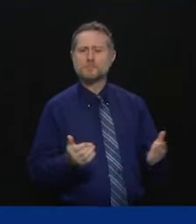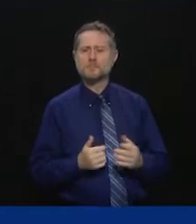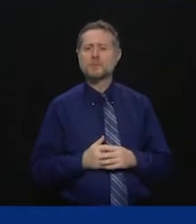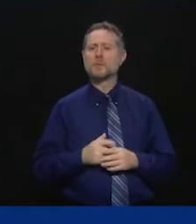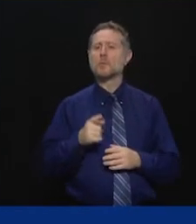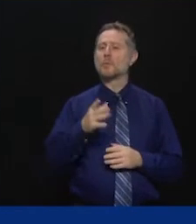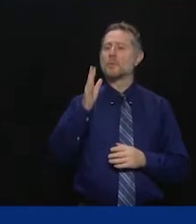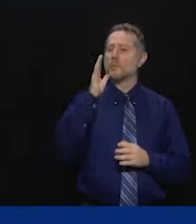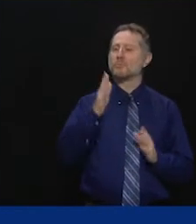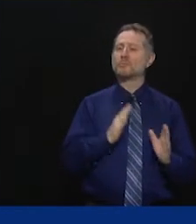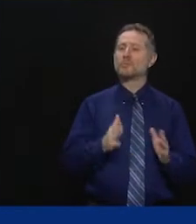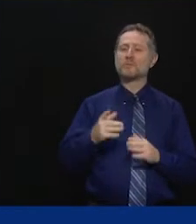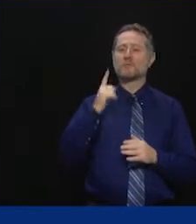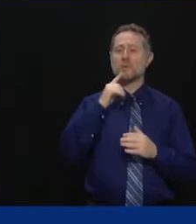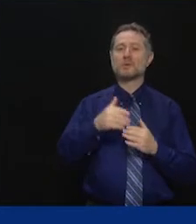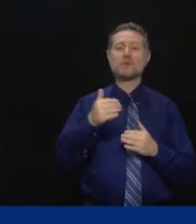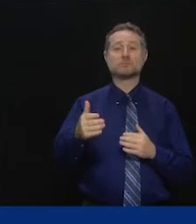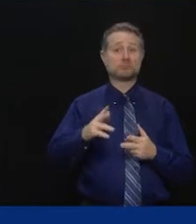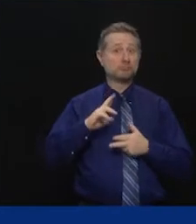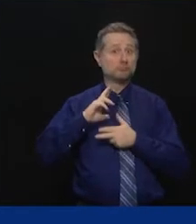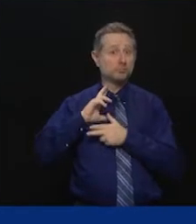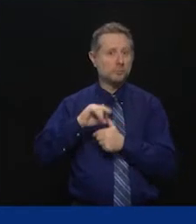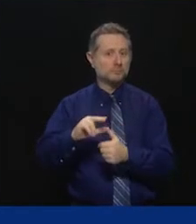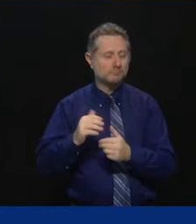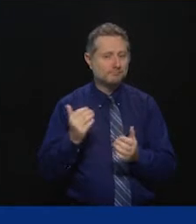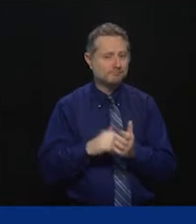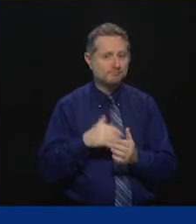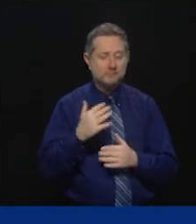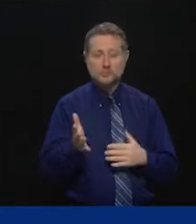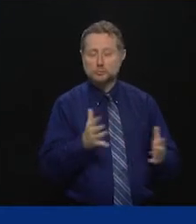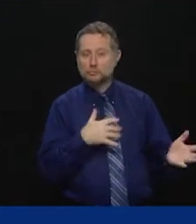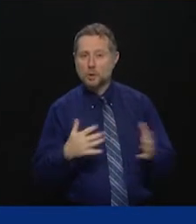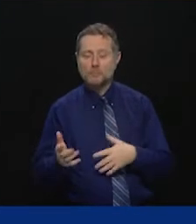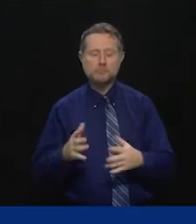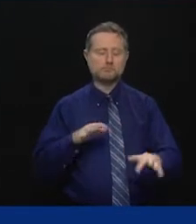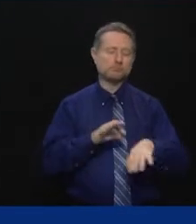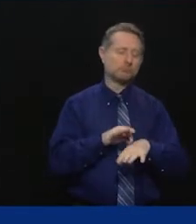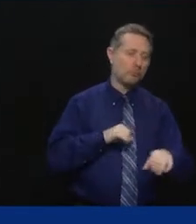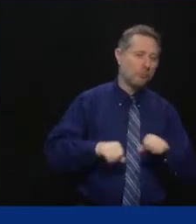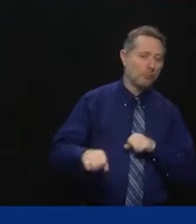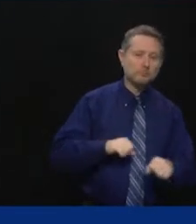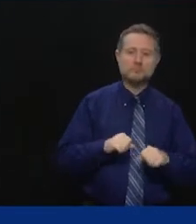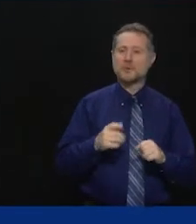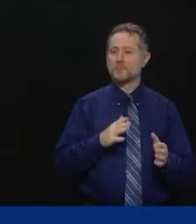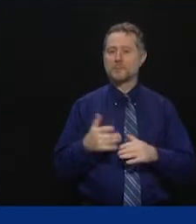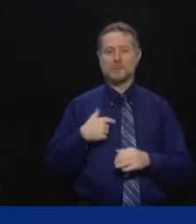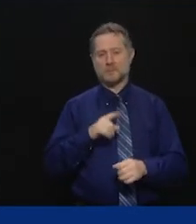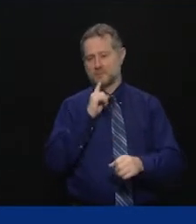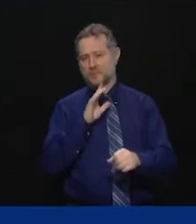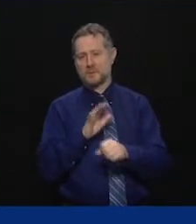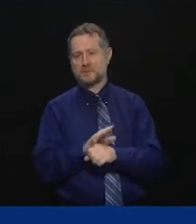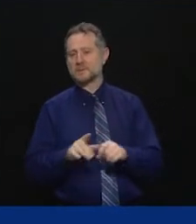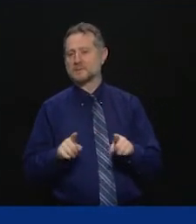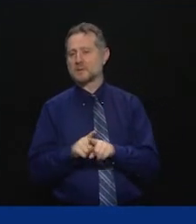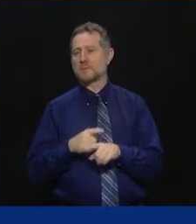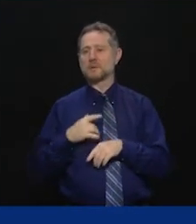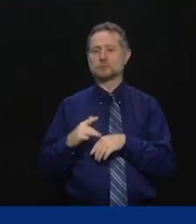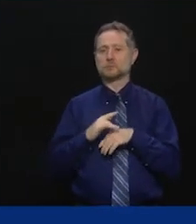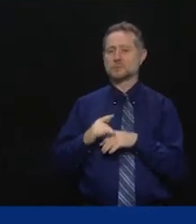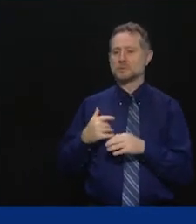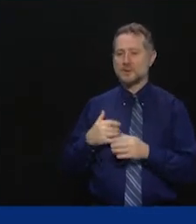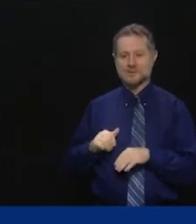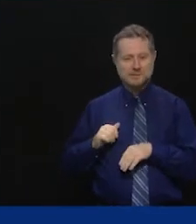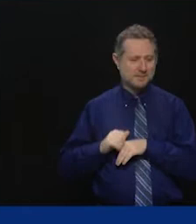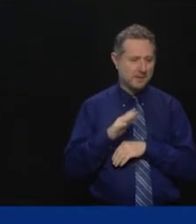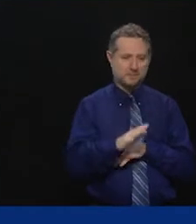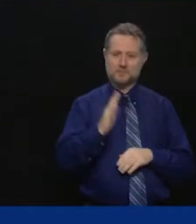next hurricane that comes through, or that next storm, or that next earthquake? And I will pledge the same resources we sent last time and more. We